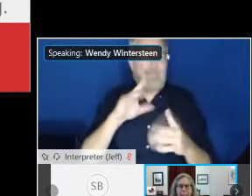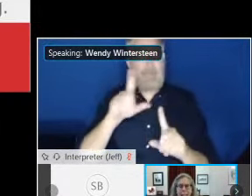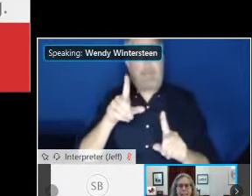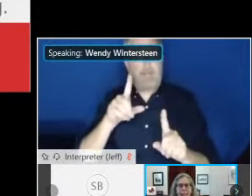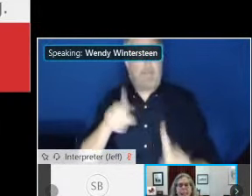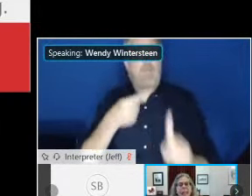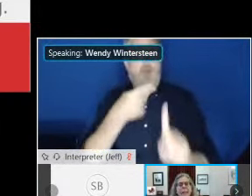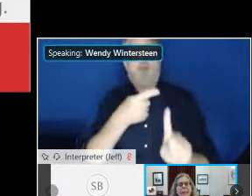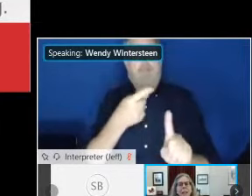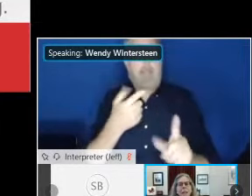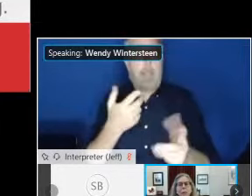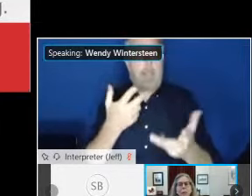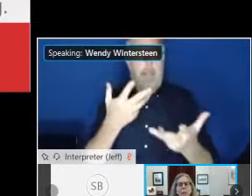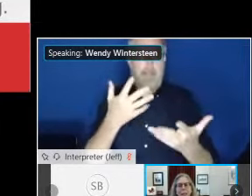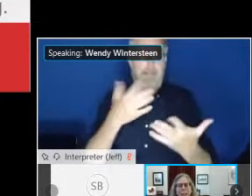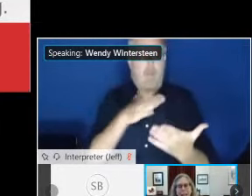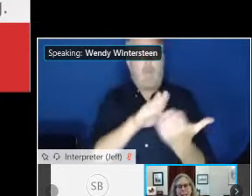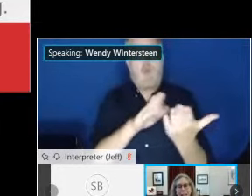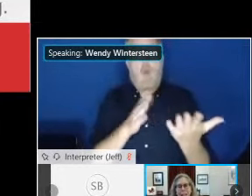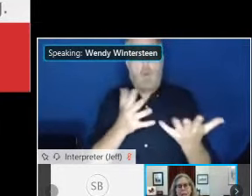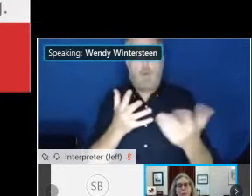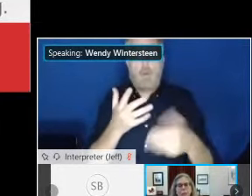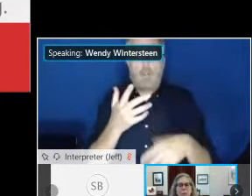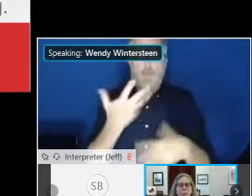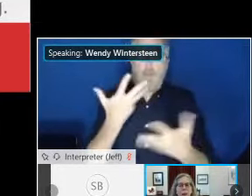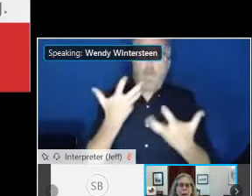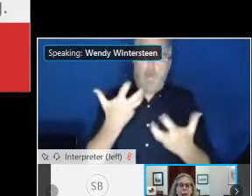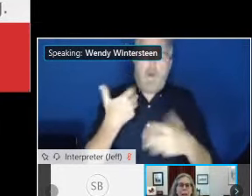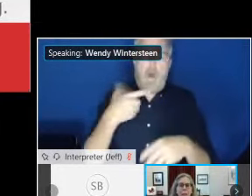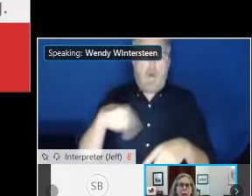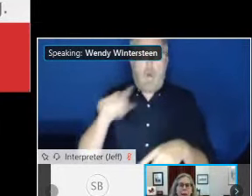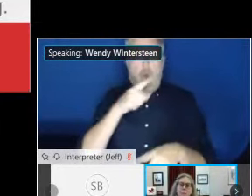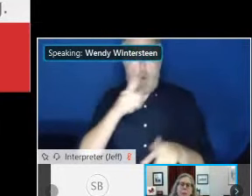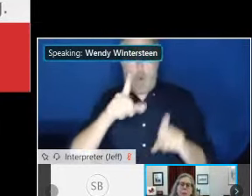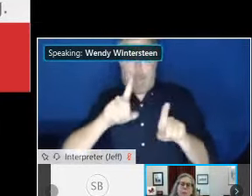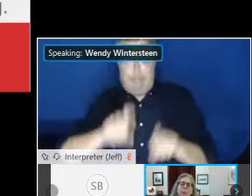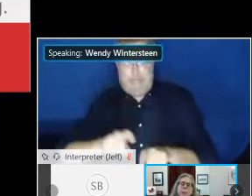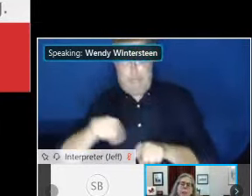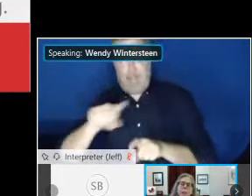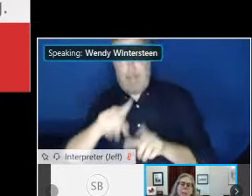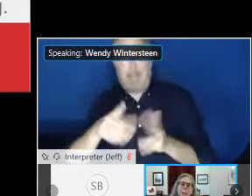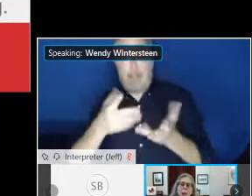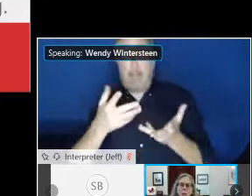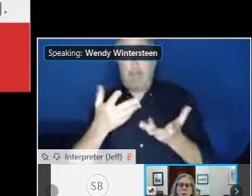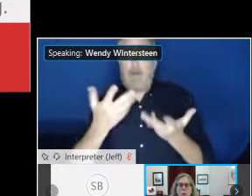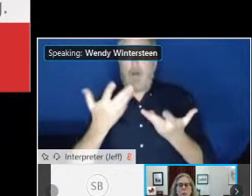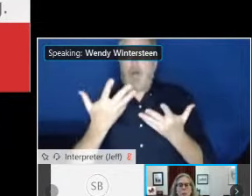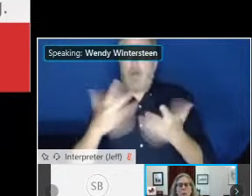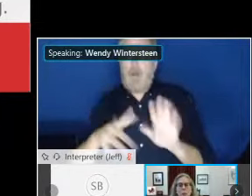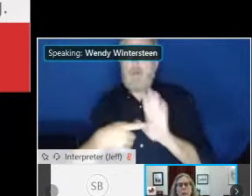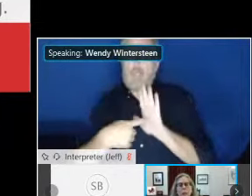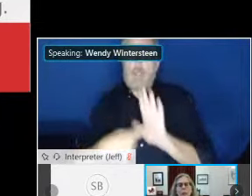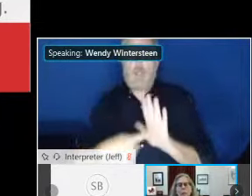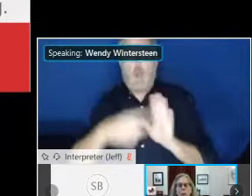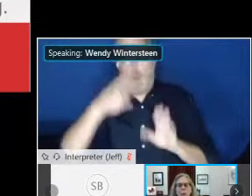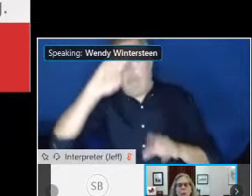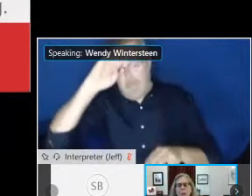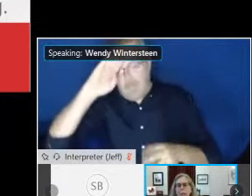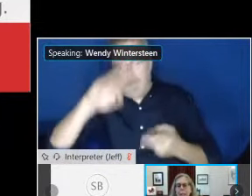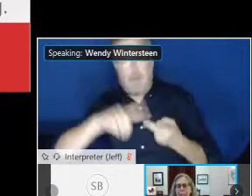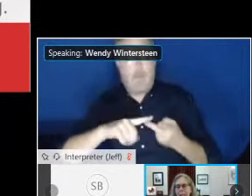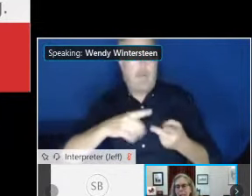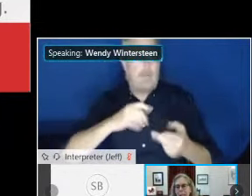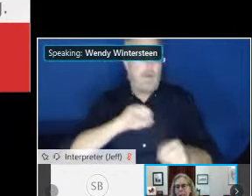to testing, the individuals being tested are symptomatic or have been potentially exposed to someone